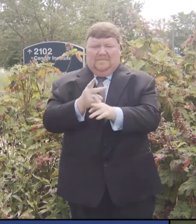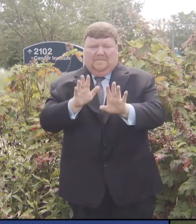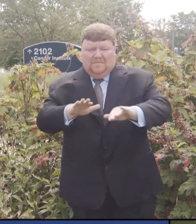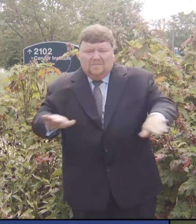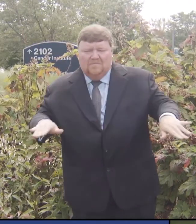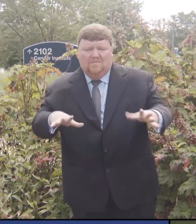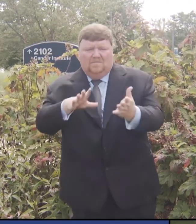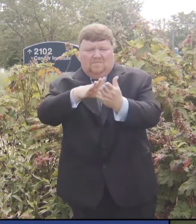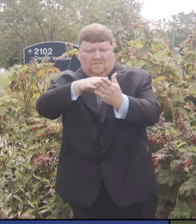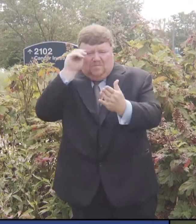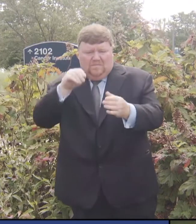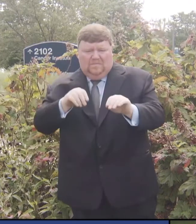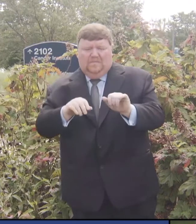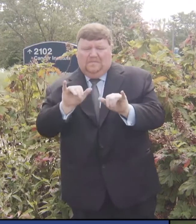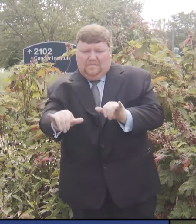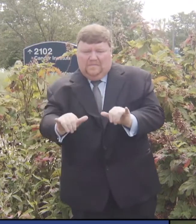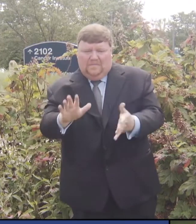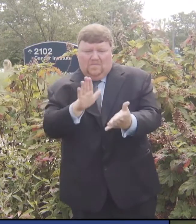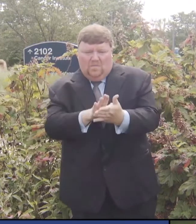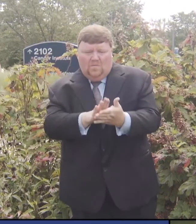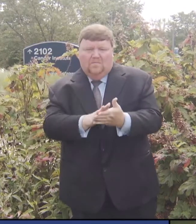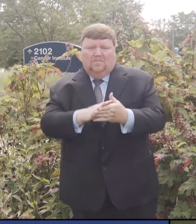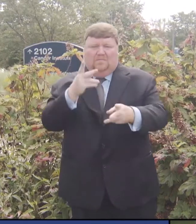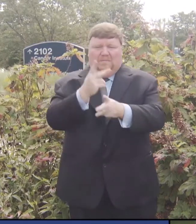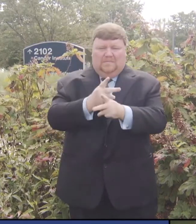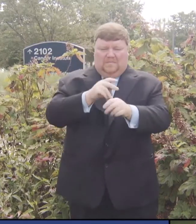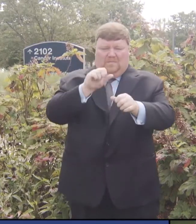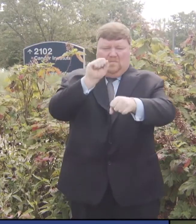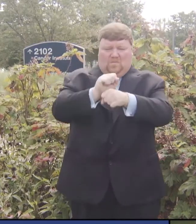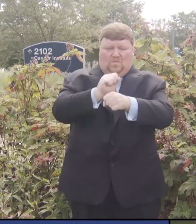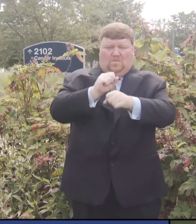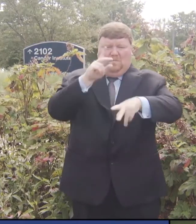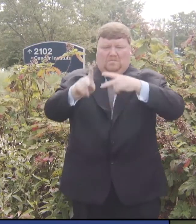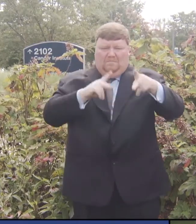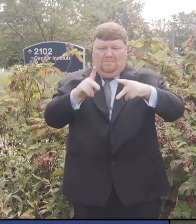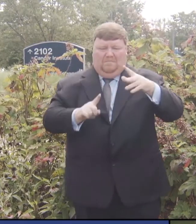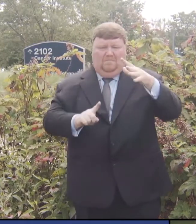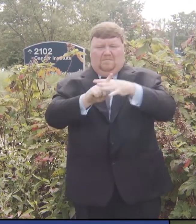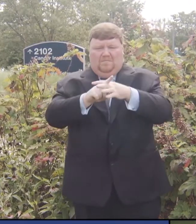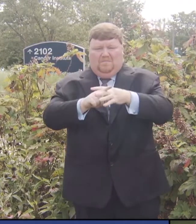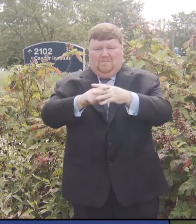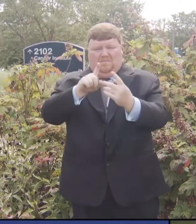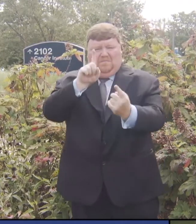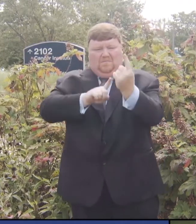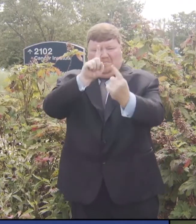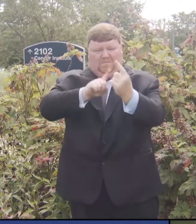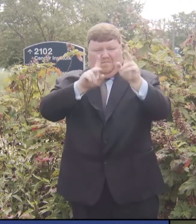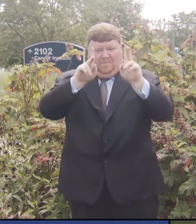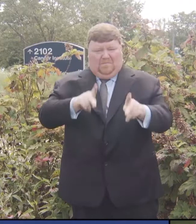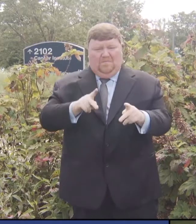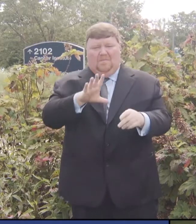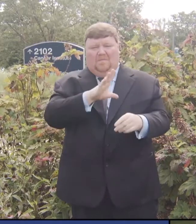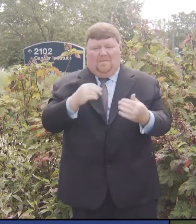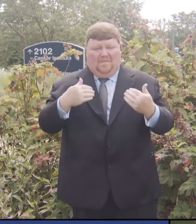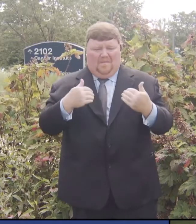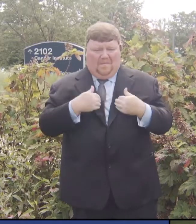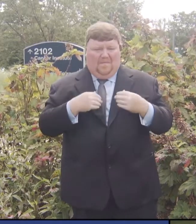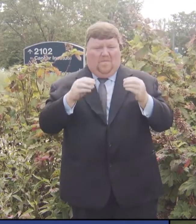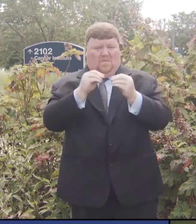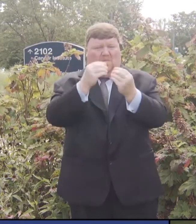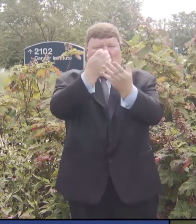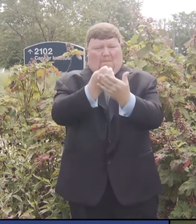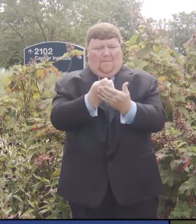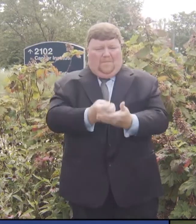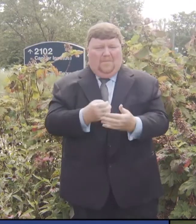in school, keep our workforce in person, and to foster social and economic recovery. Every person